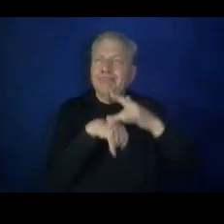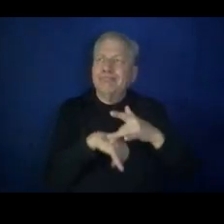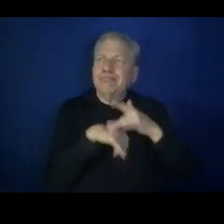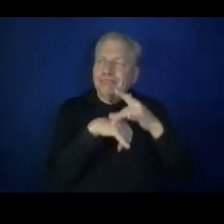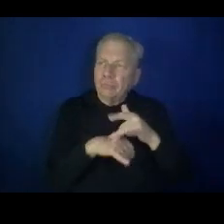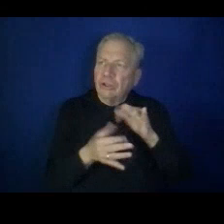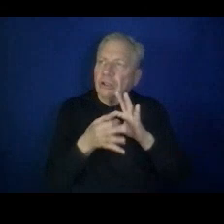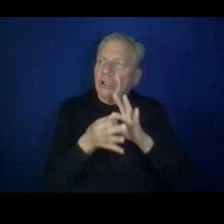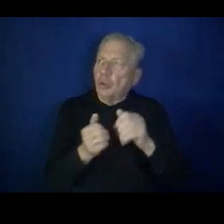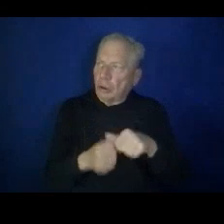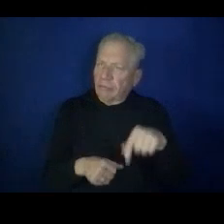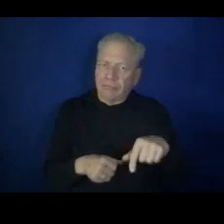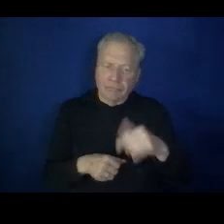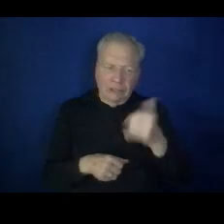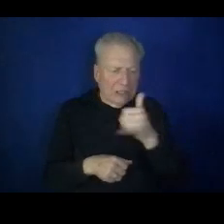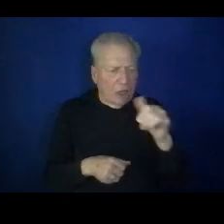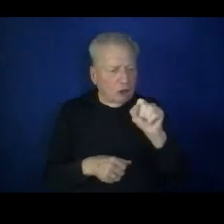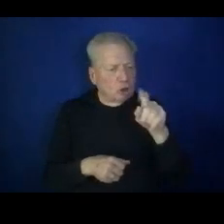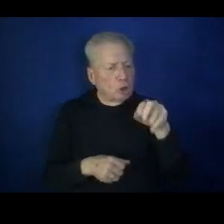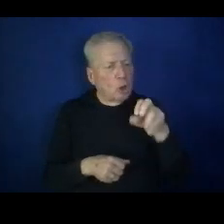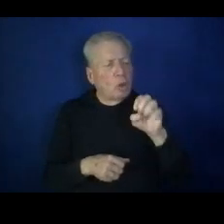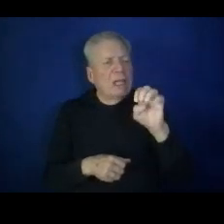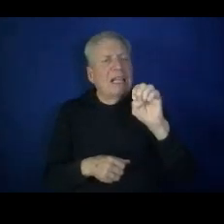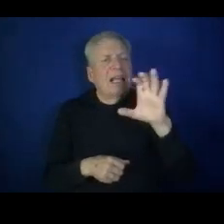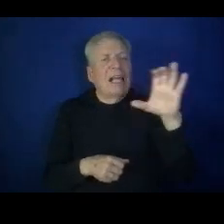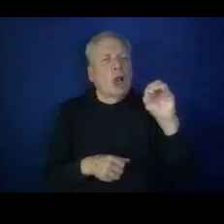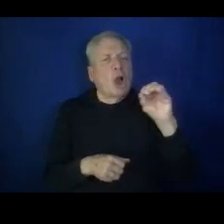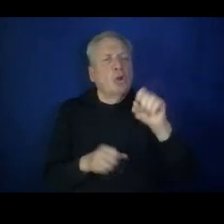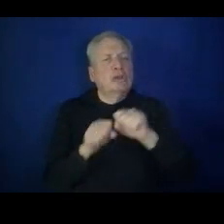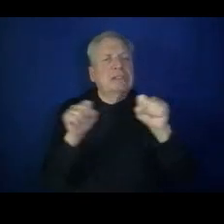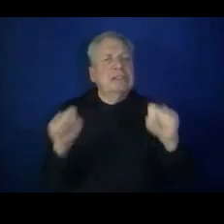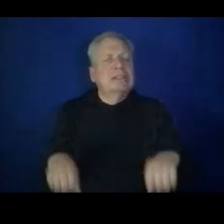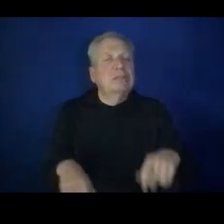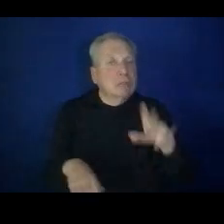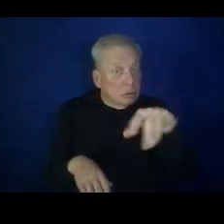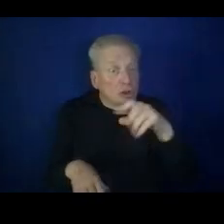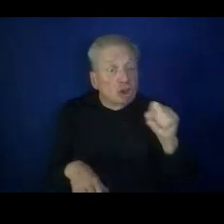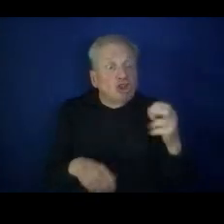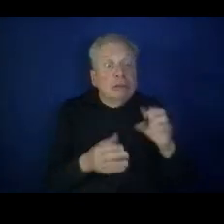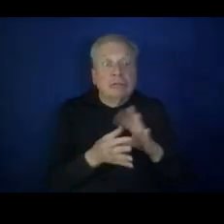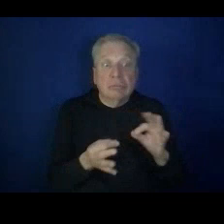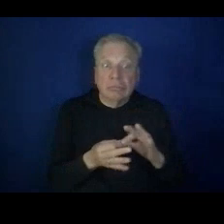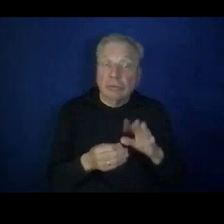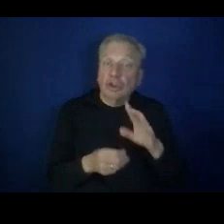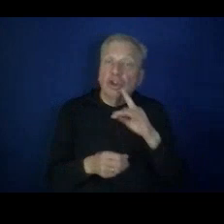greater Yellowstone ecosystem. She said, remember,